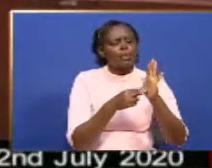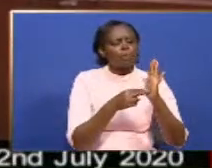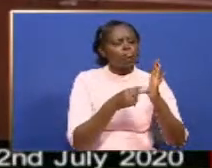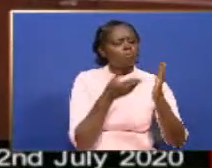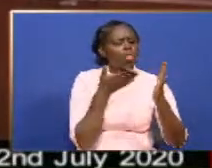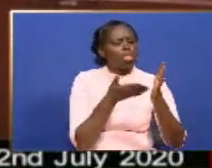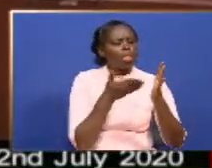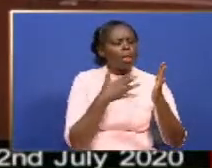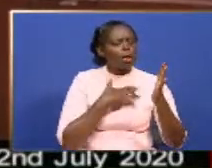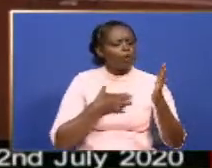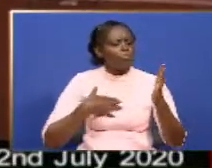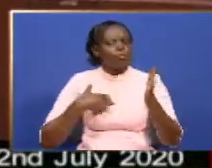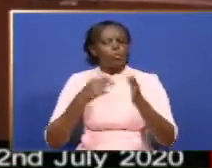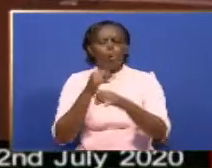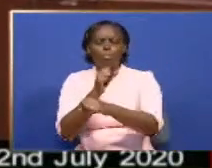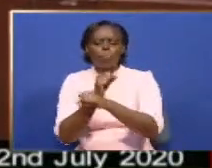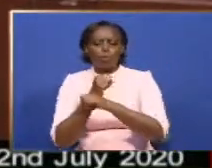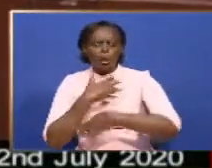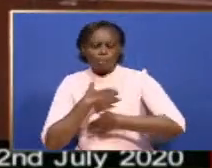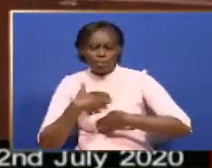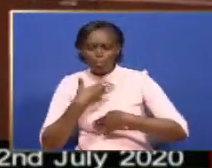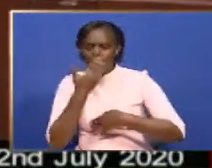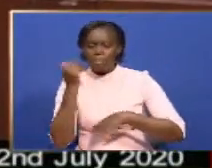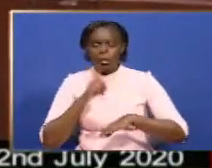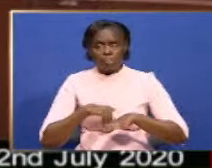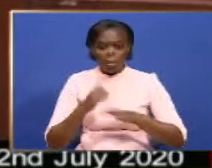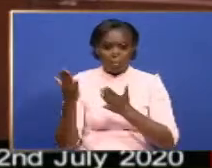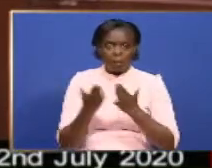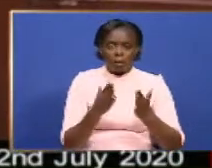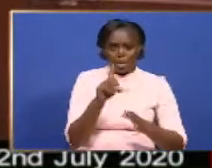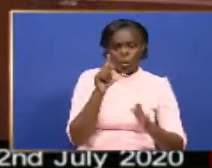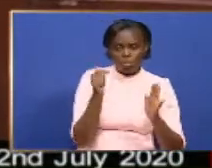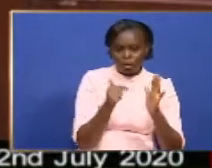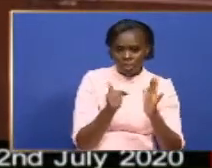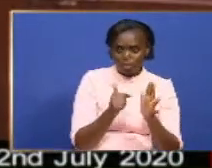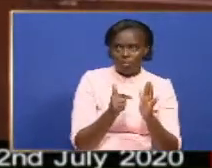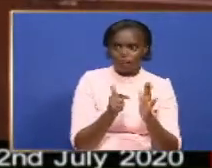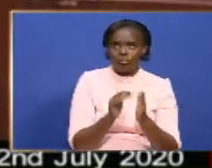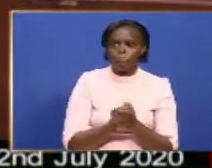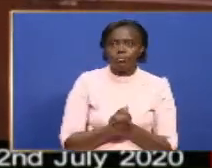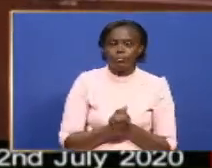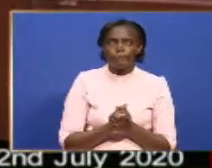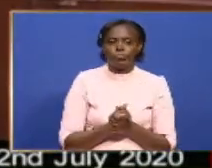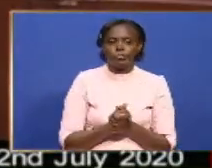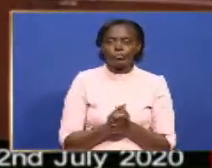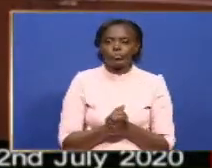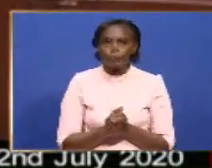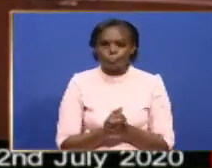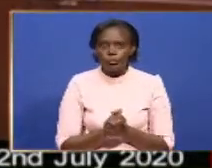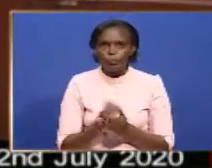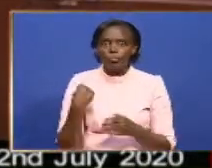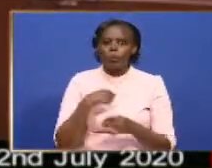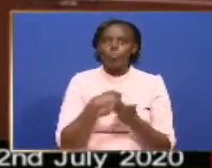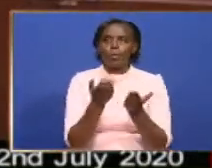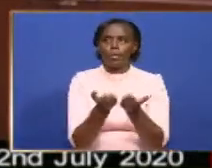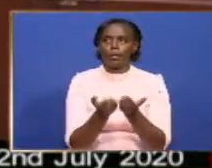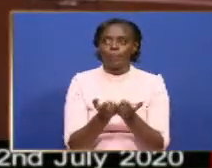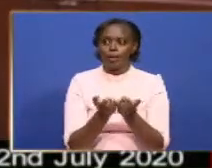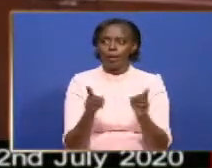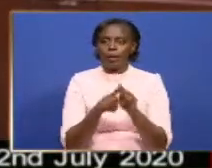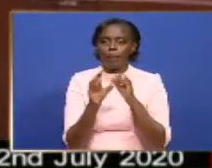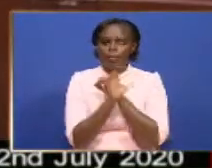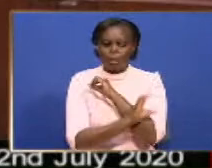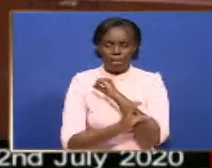refugees, it could not have come at a better time than this time. We need, as a